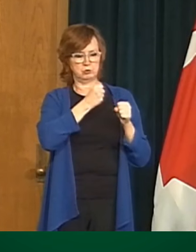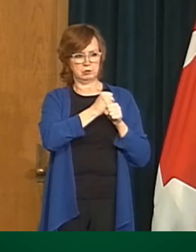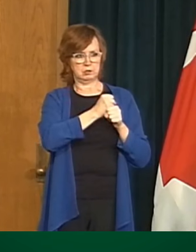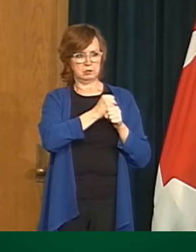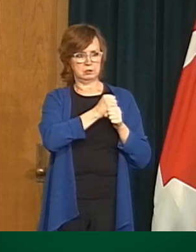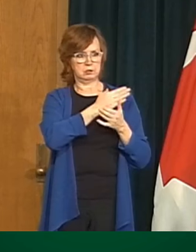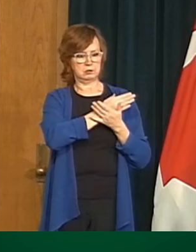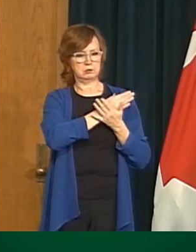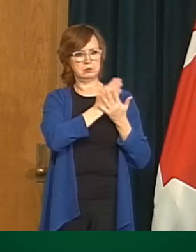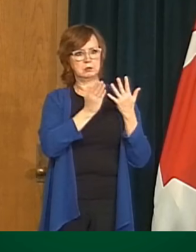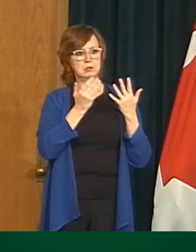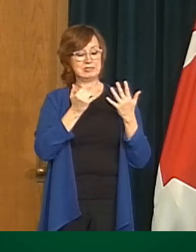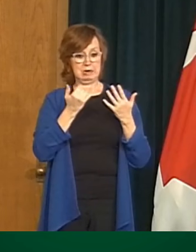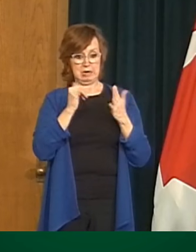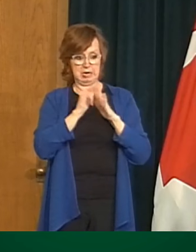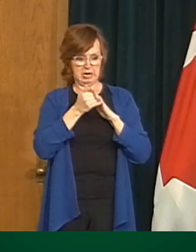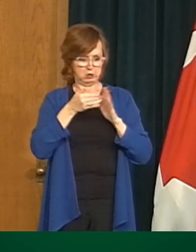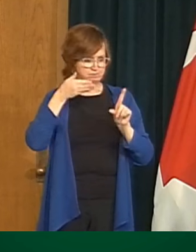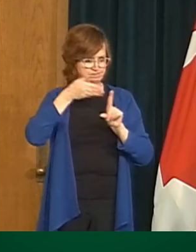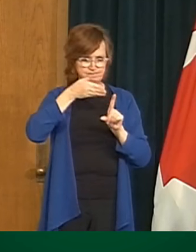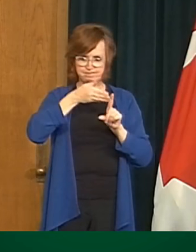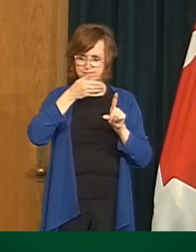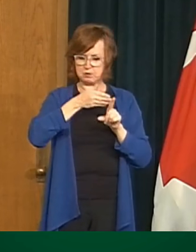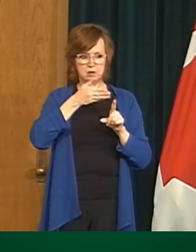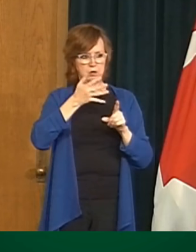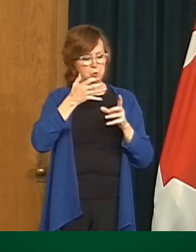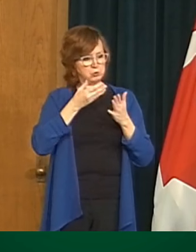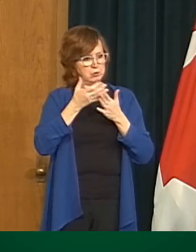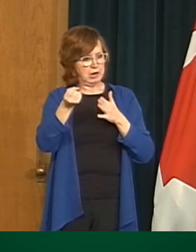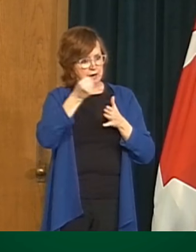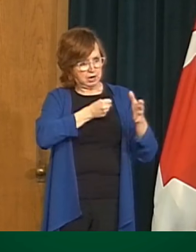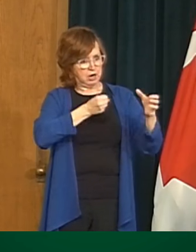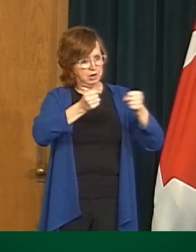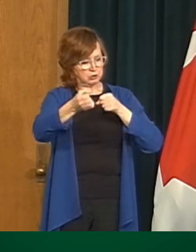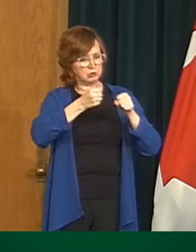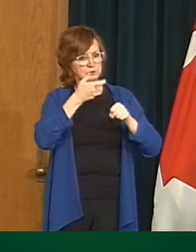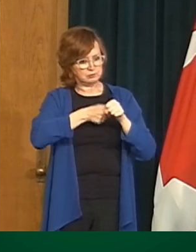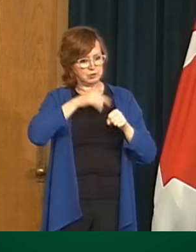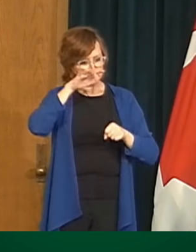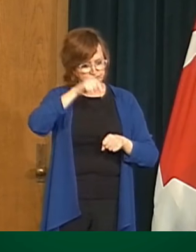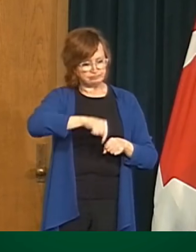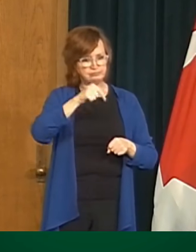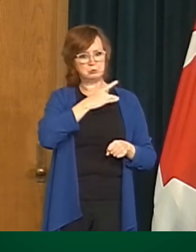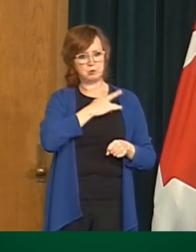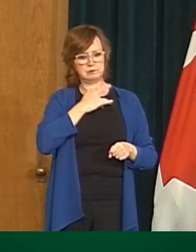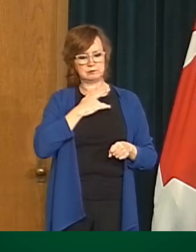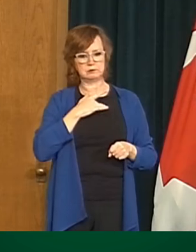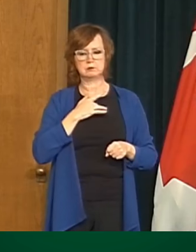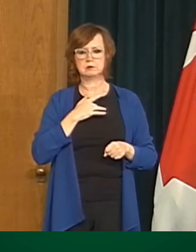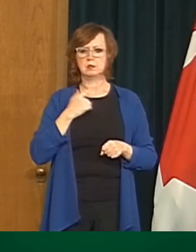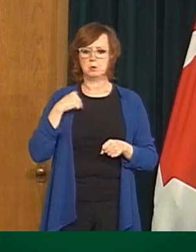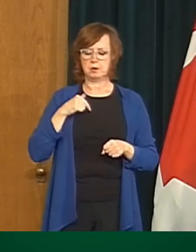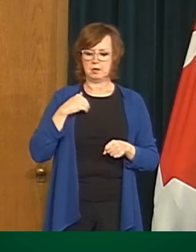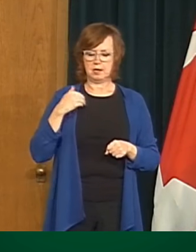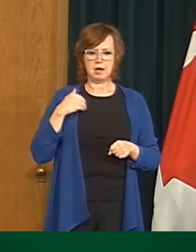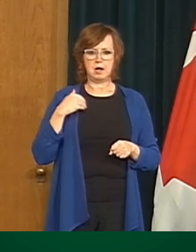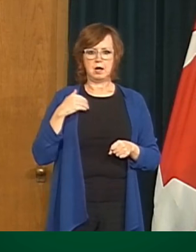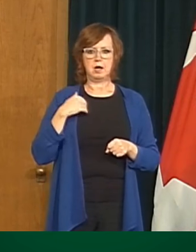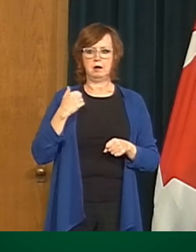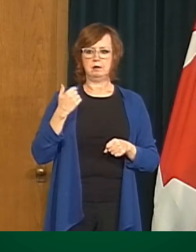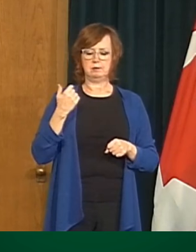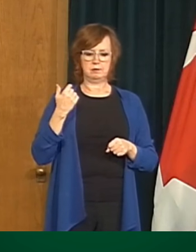of options available to us to make sure that we continue to do that. As you may know, we developed a 13-point